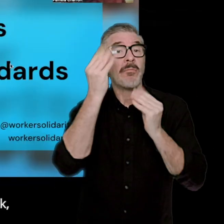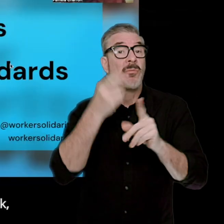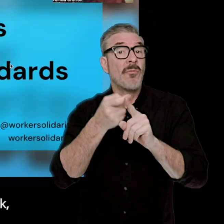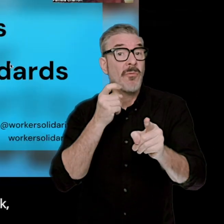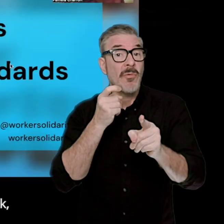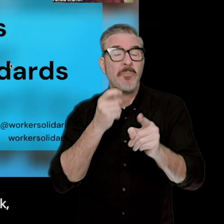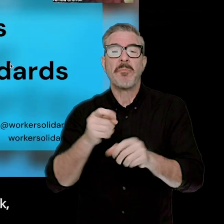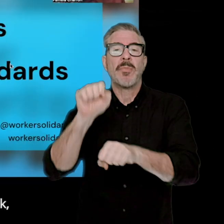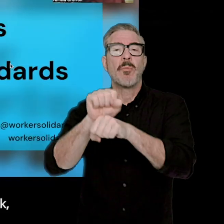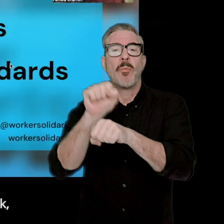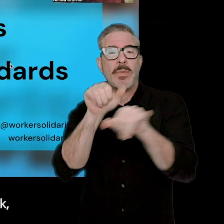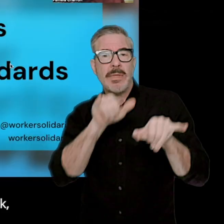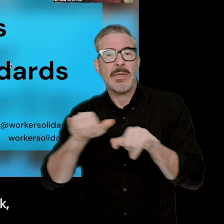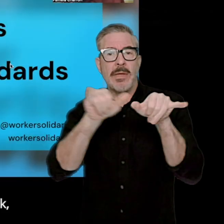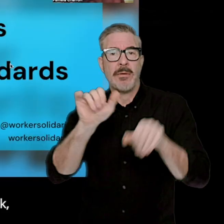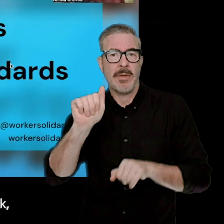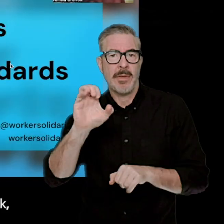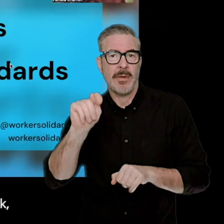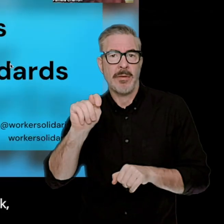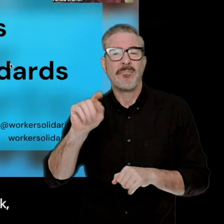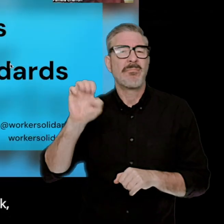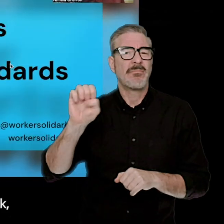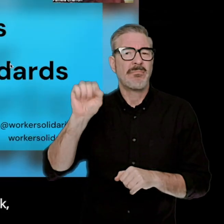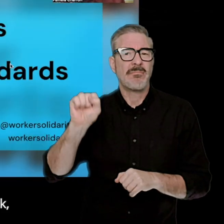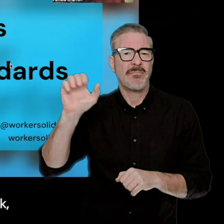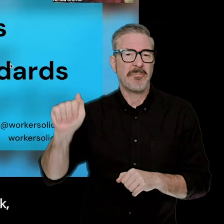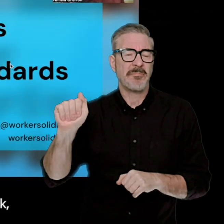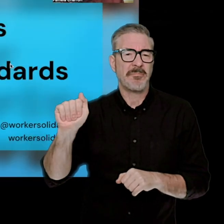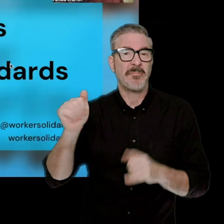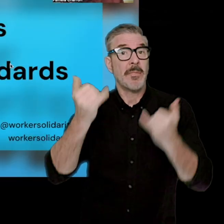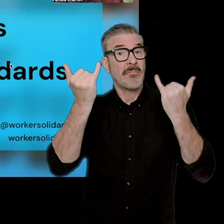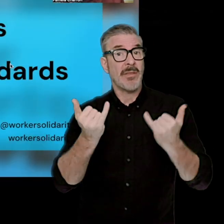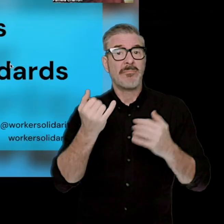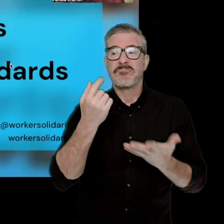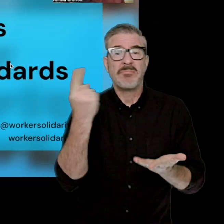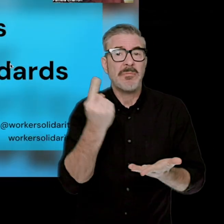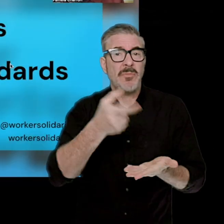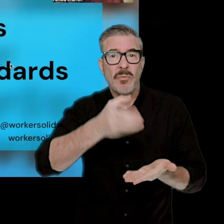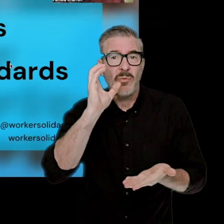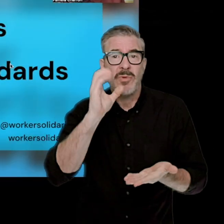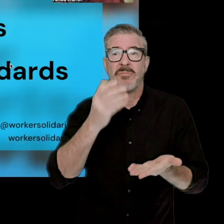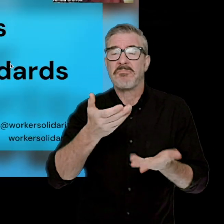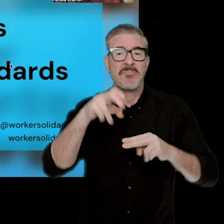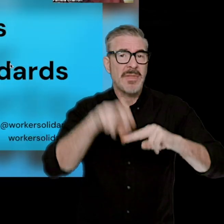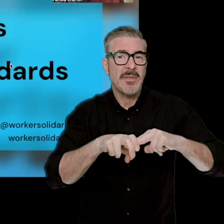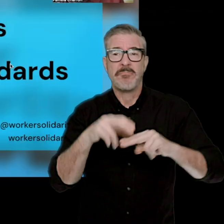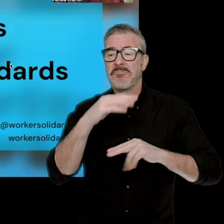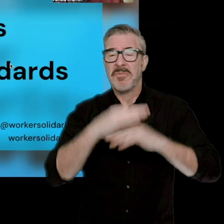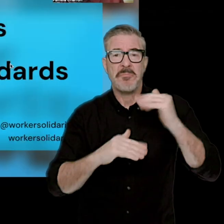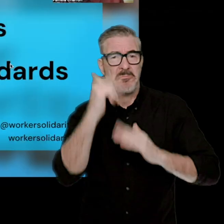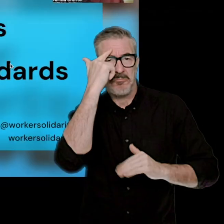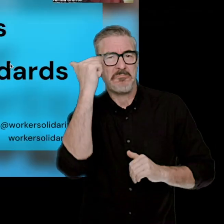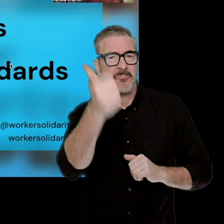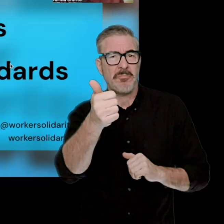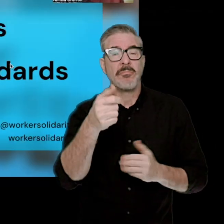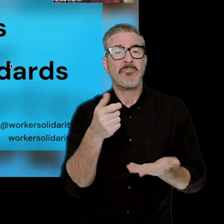I invite you all to grab yourself a drink, get yourself comfortable, and